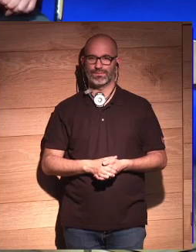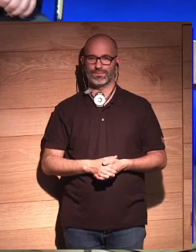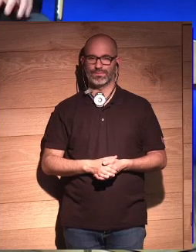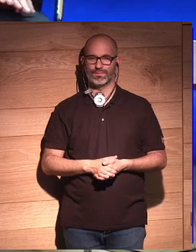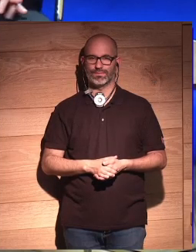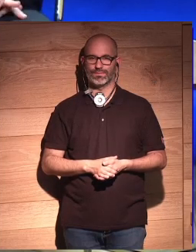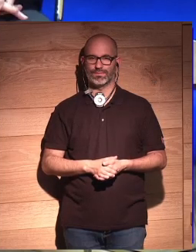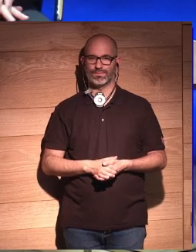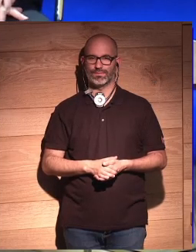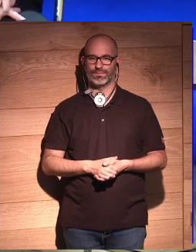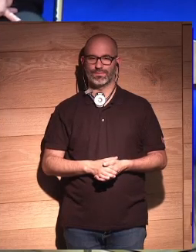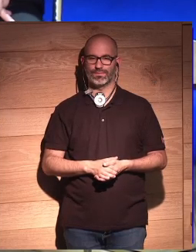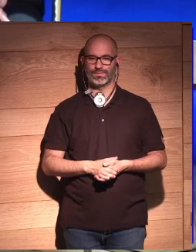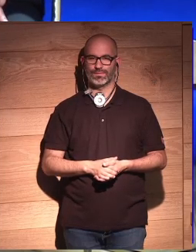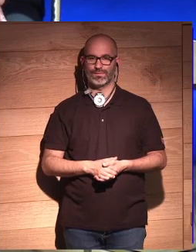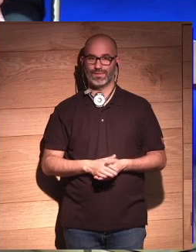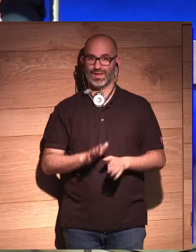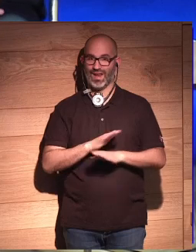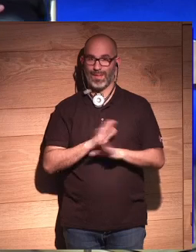Any questions?